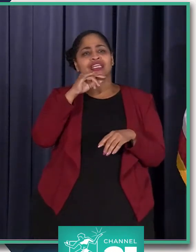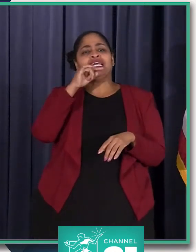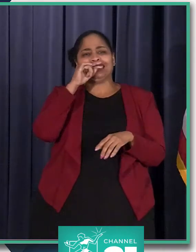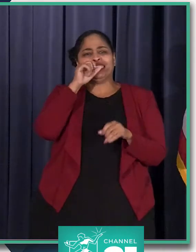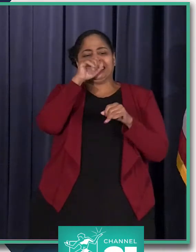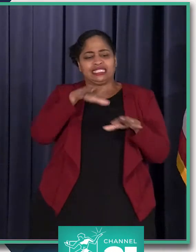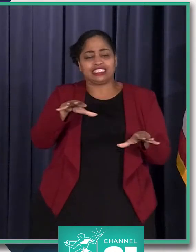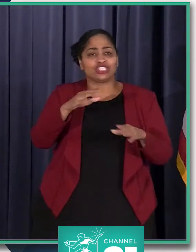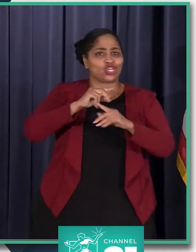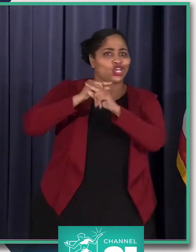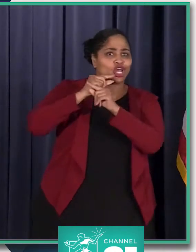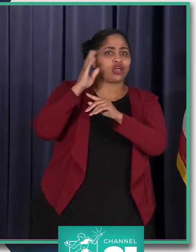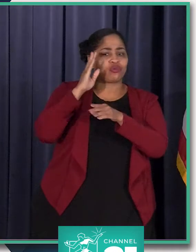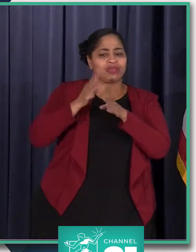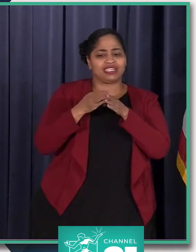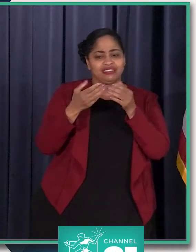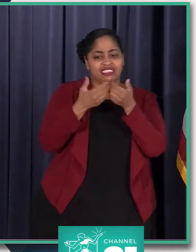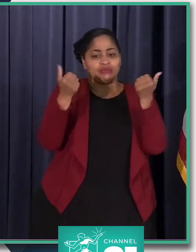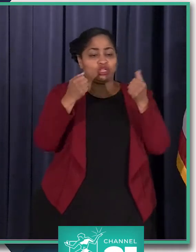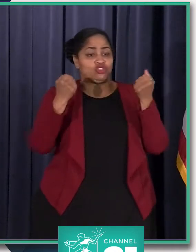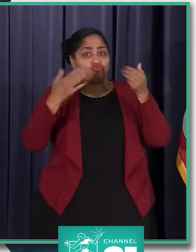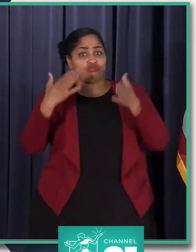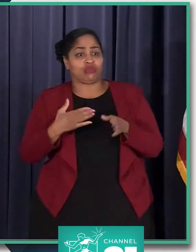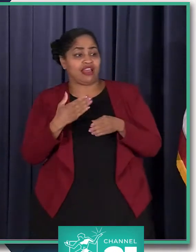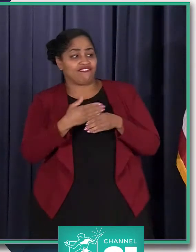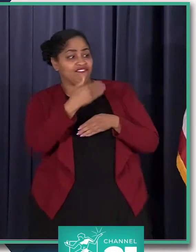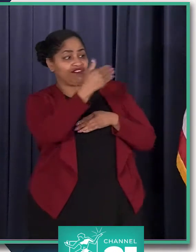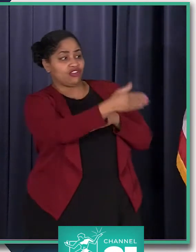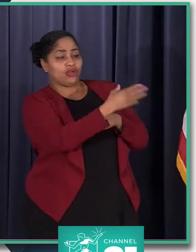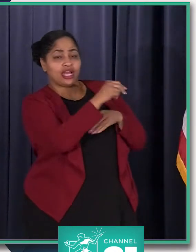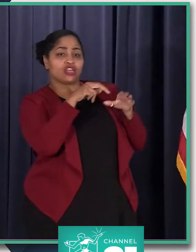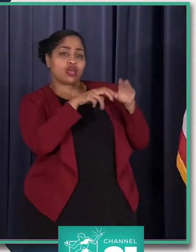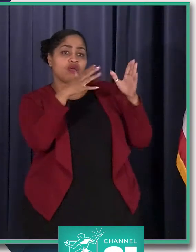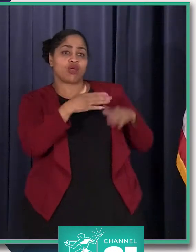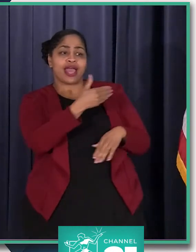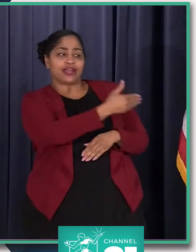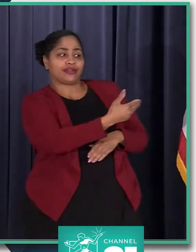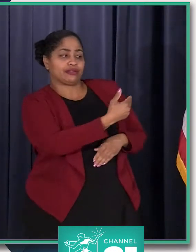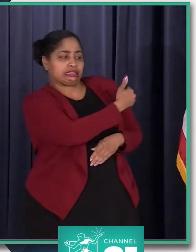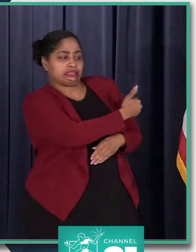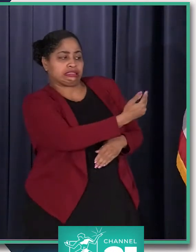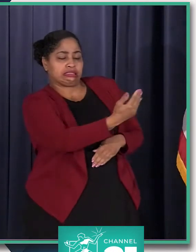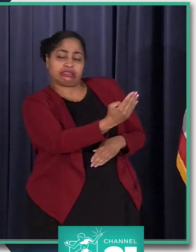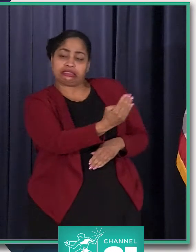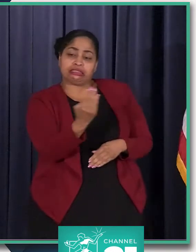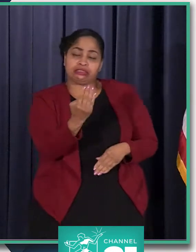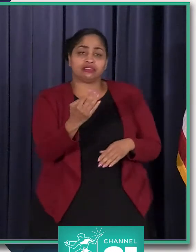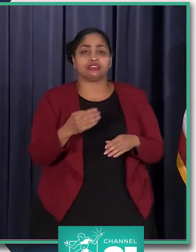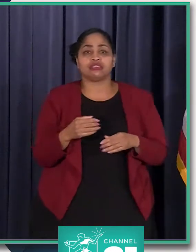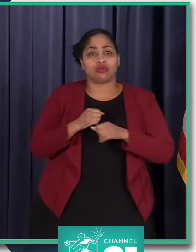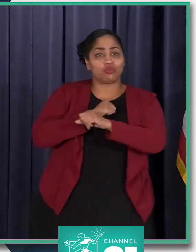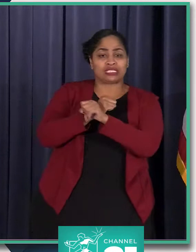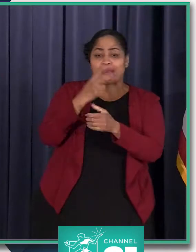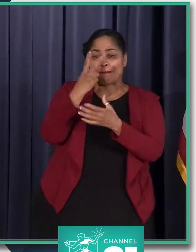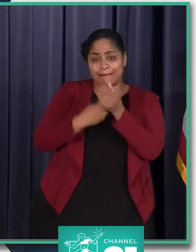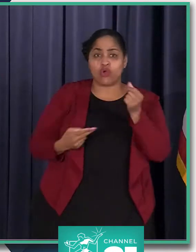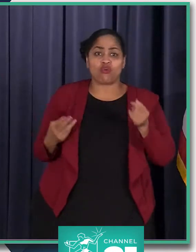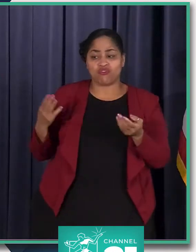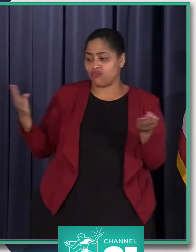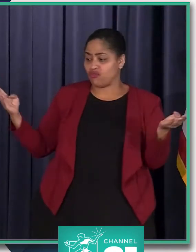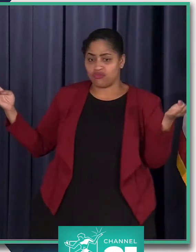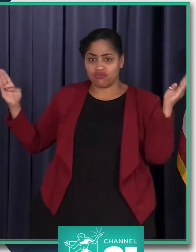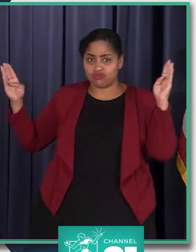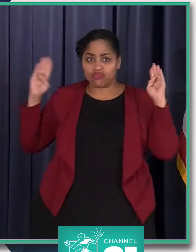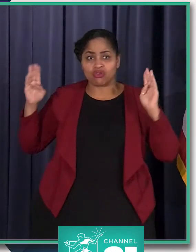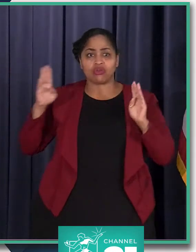to be a division between the driver and the rider in order to protect both sides. The installation will